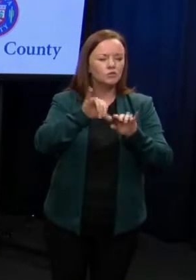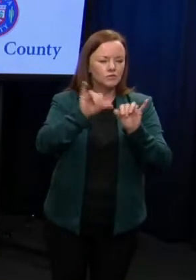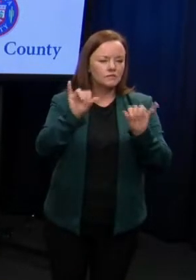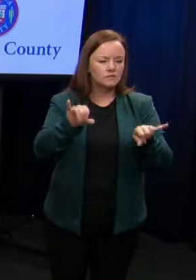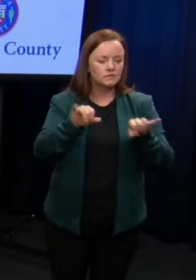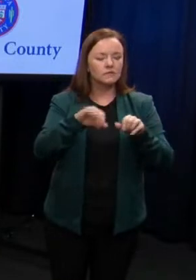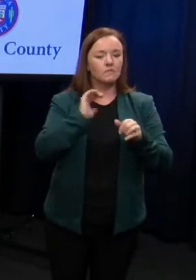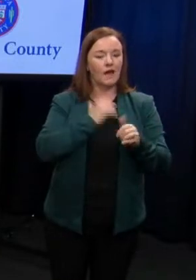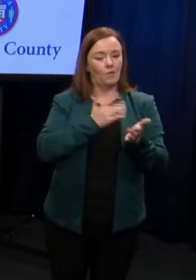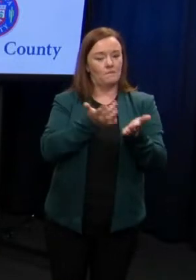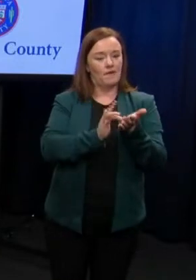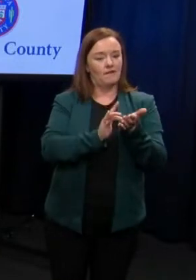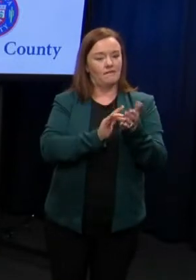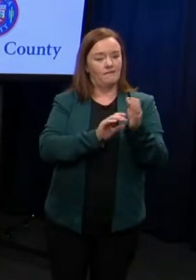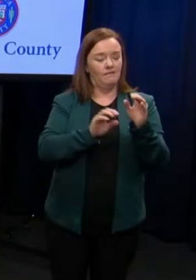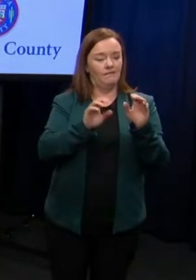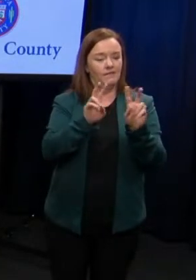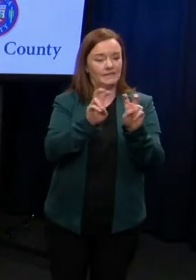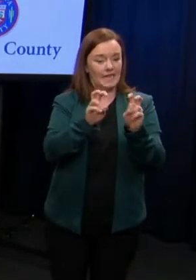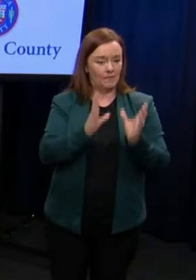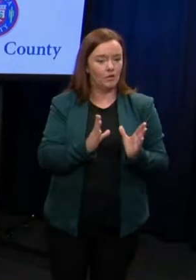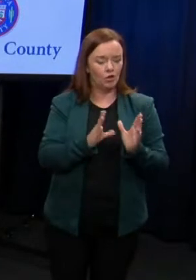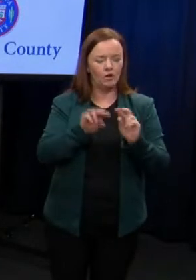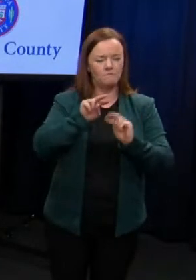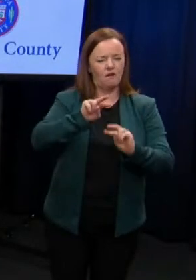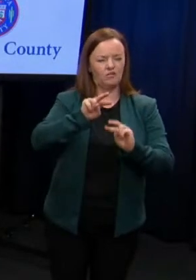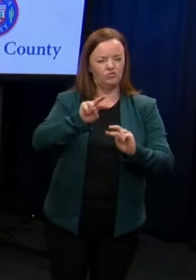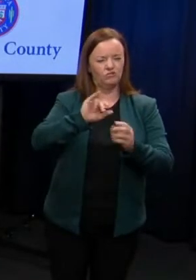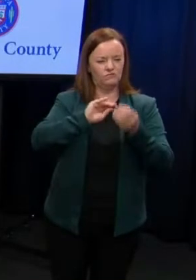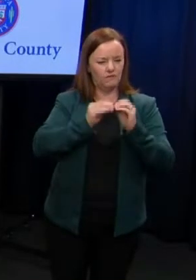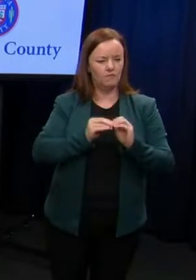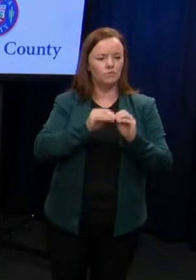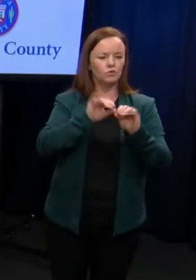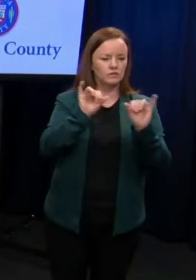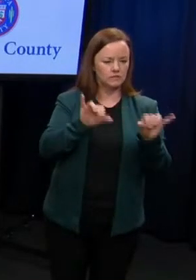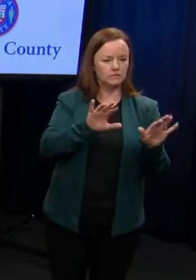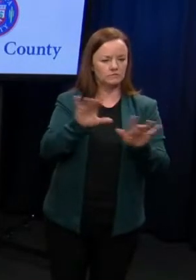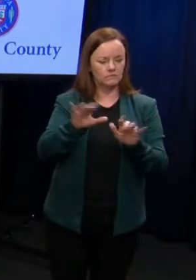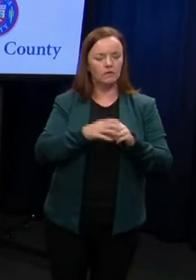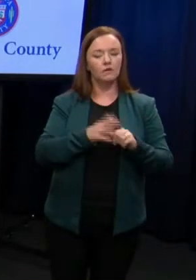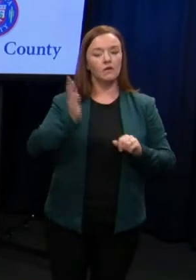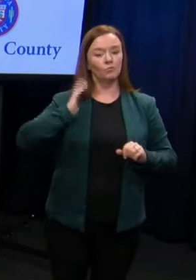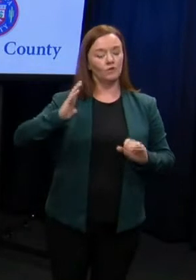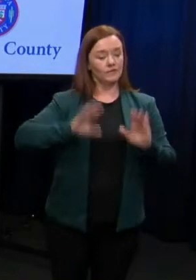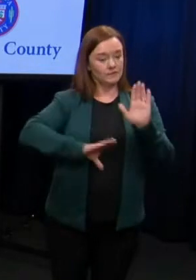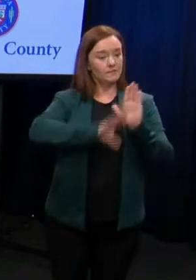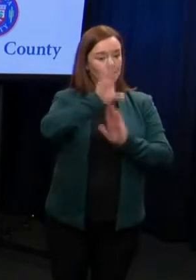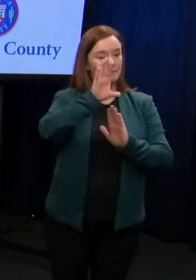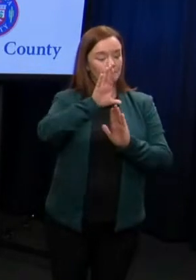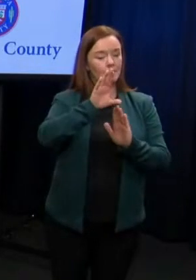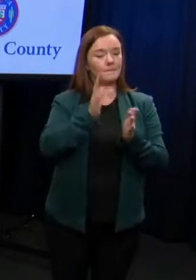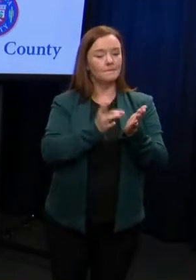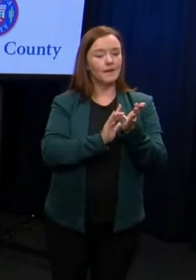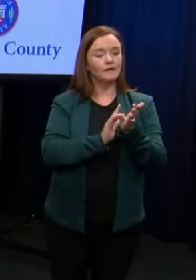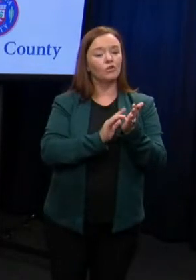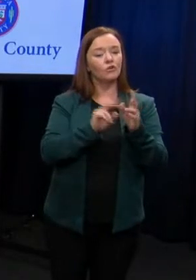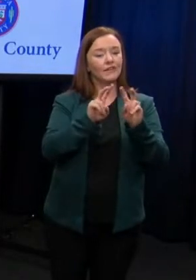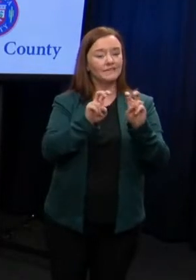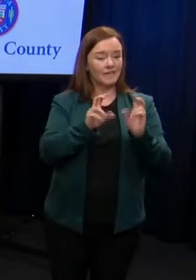is monitoring the system as well. During the previous surges, the medical examiner, they